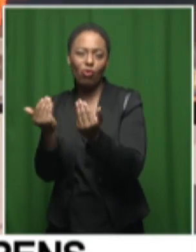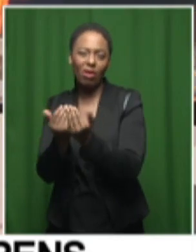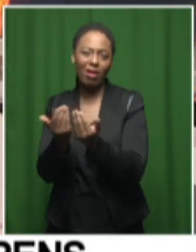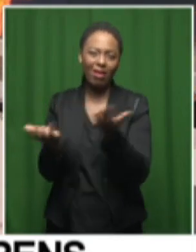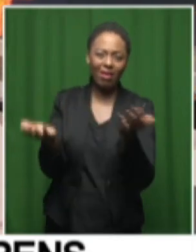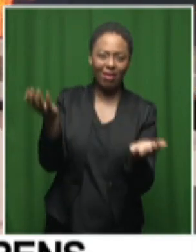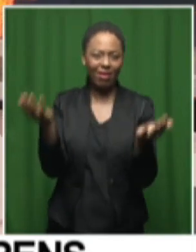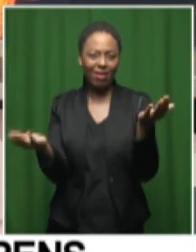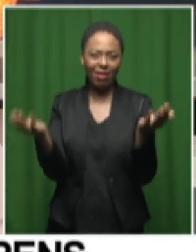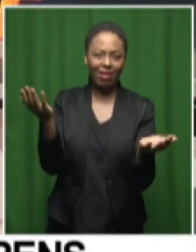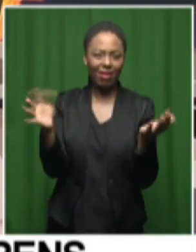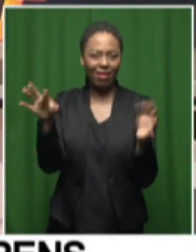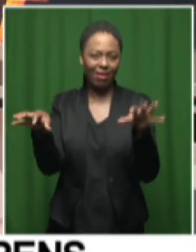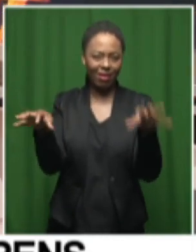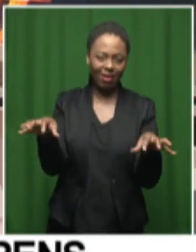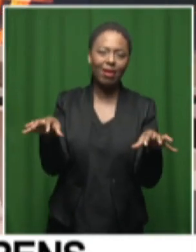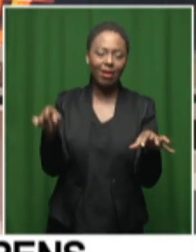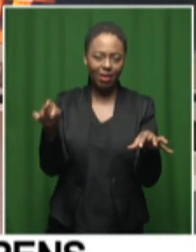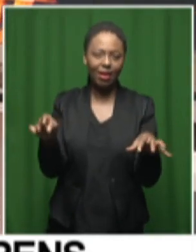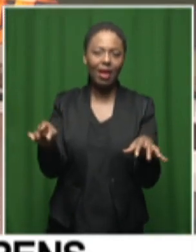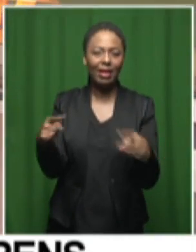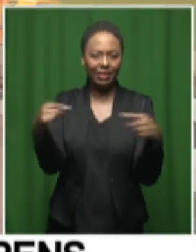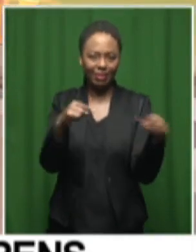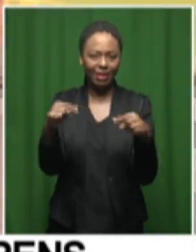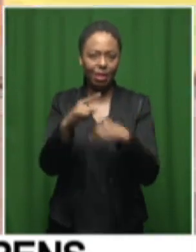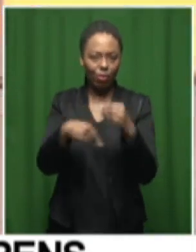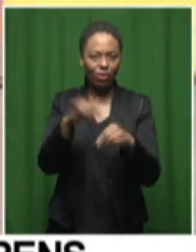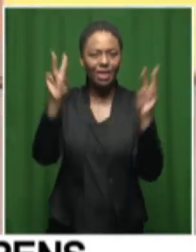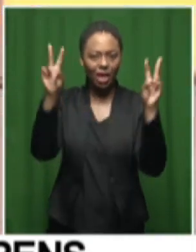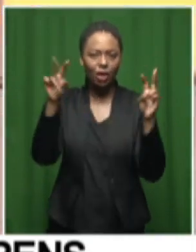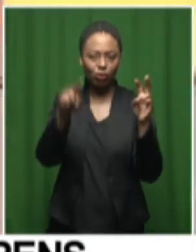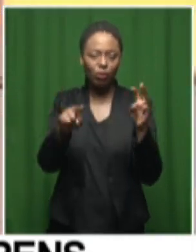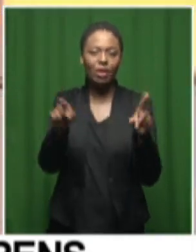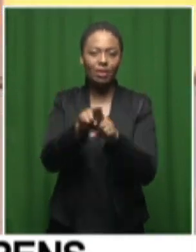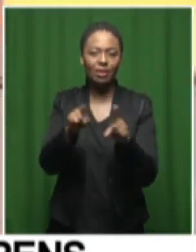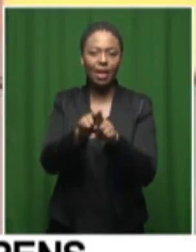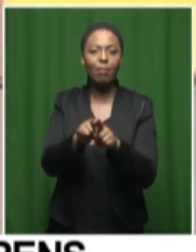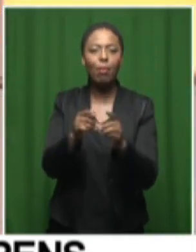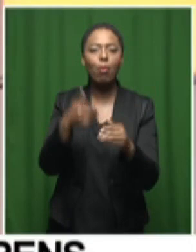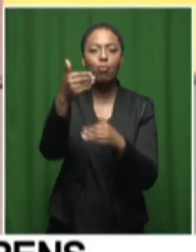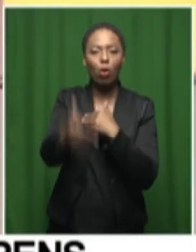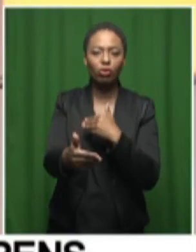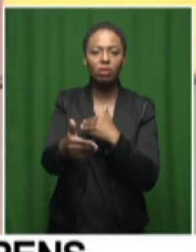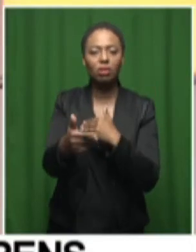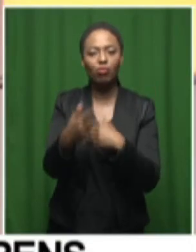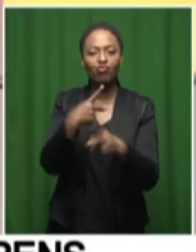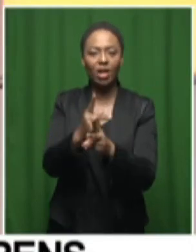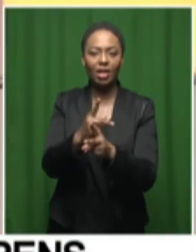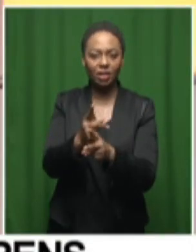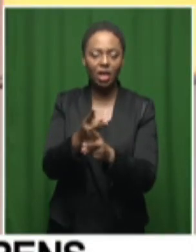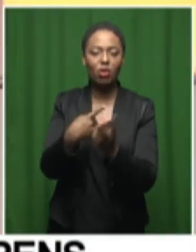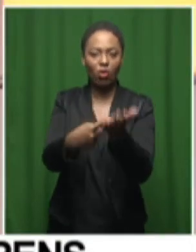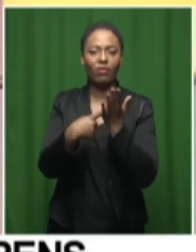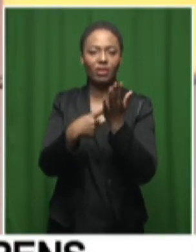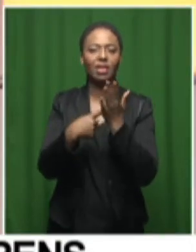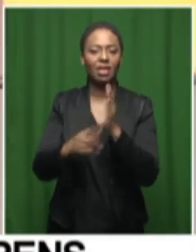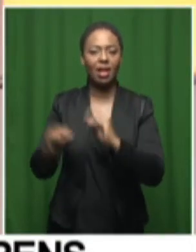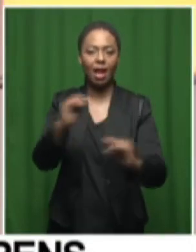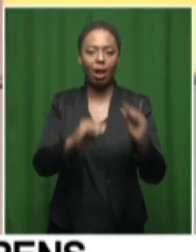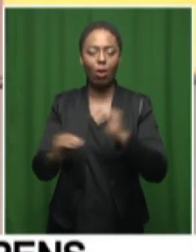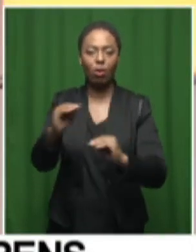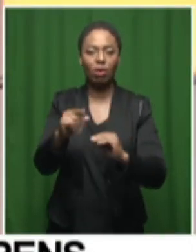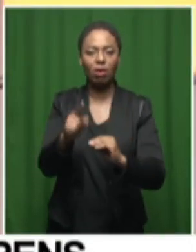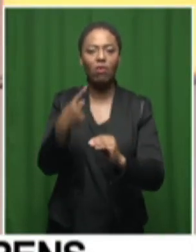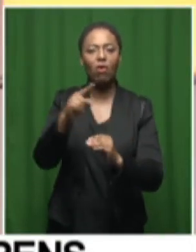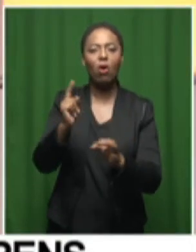and the have-nots essentially debate about these issues. And we always have a post-production conversation or dialogue that's facilitated by a